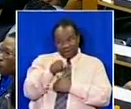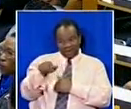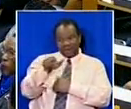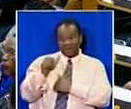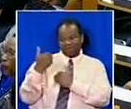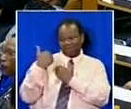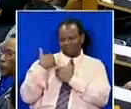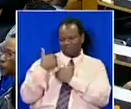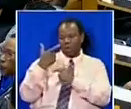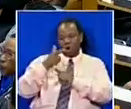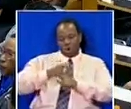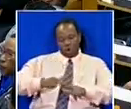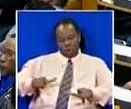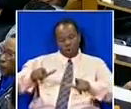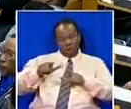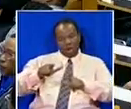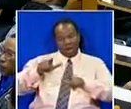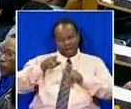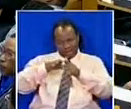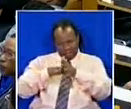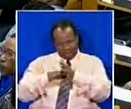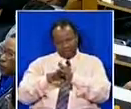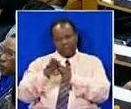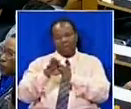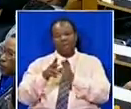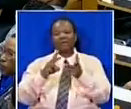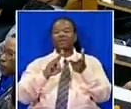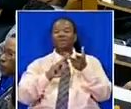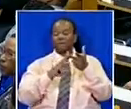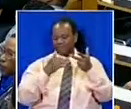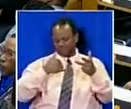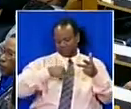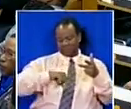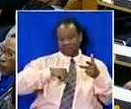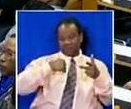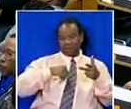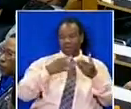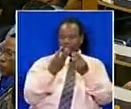and insults. We do know that the economic freedom fighters have opted to stay out of this debate.